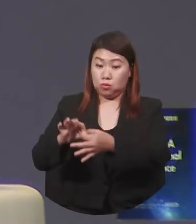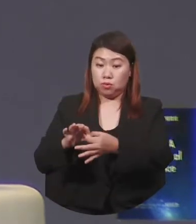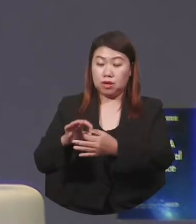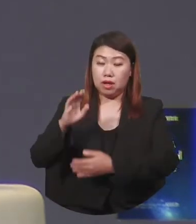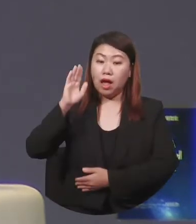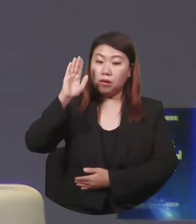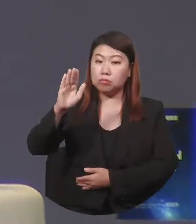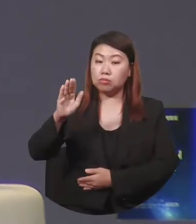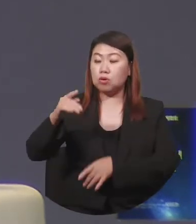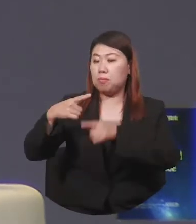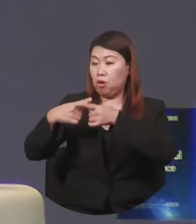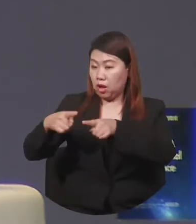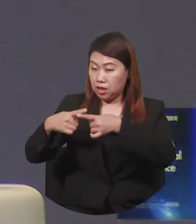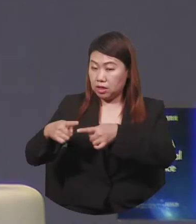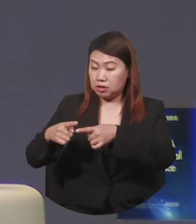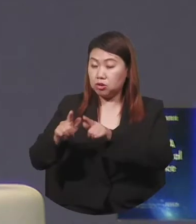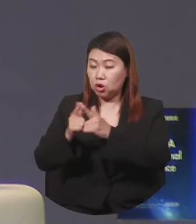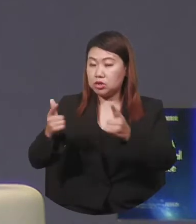regulation.